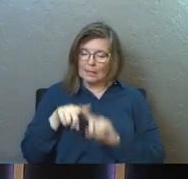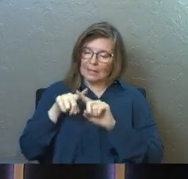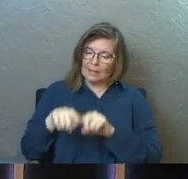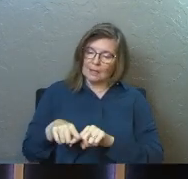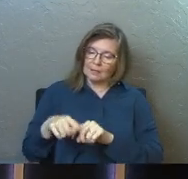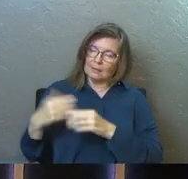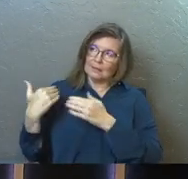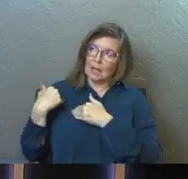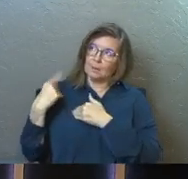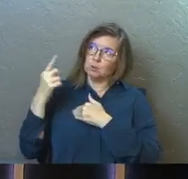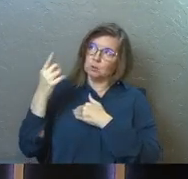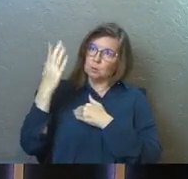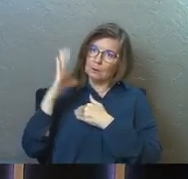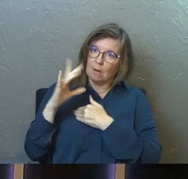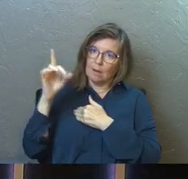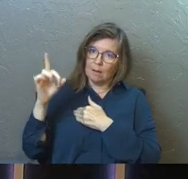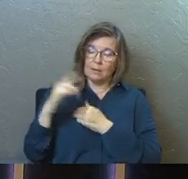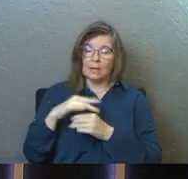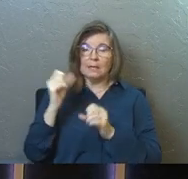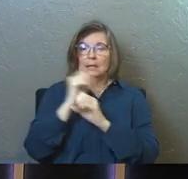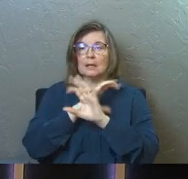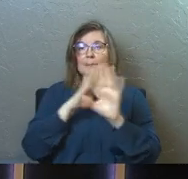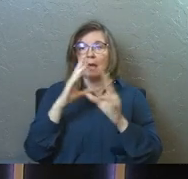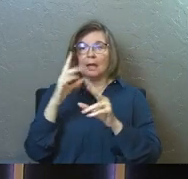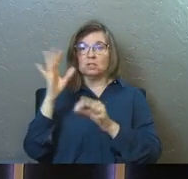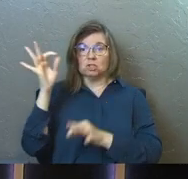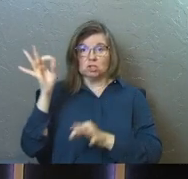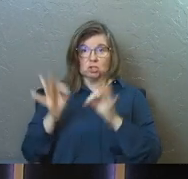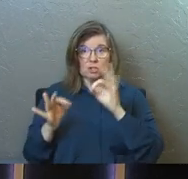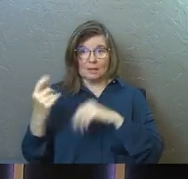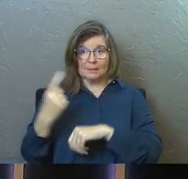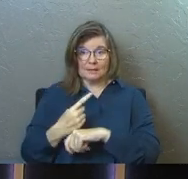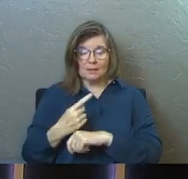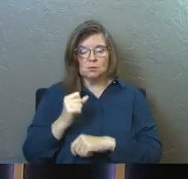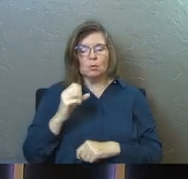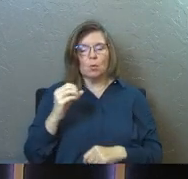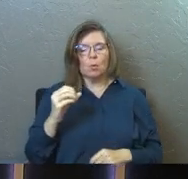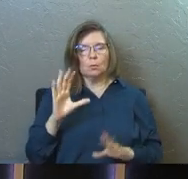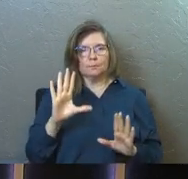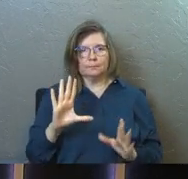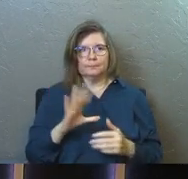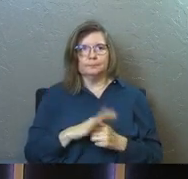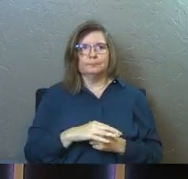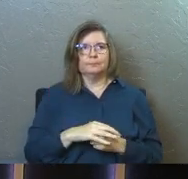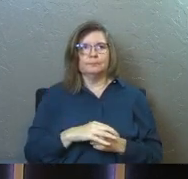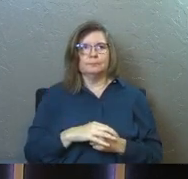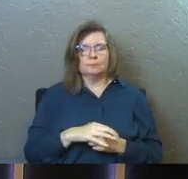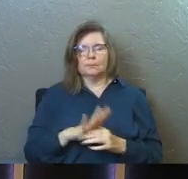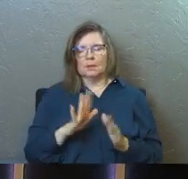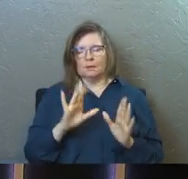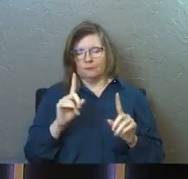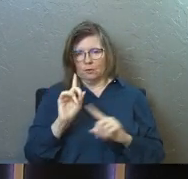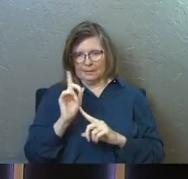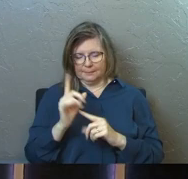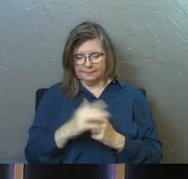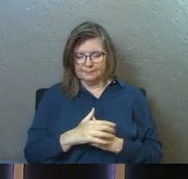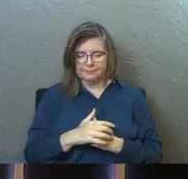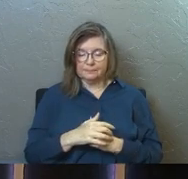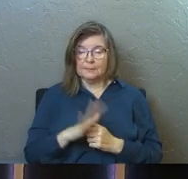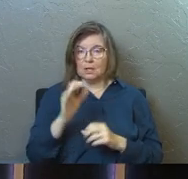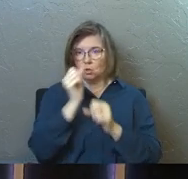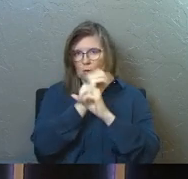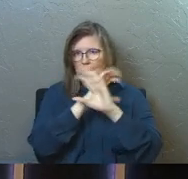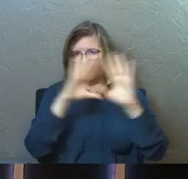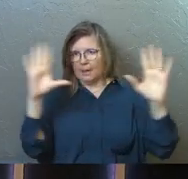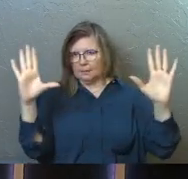only accountable to God. And he imagines the judgment. So just go there for a second.